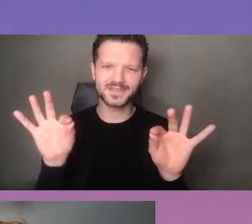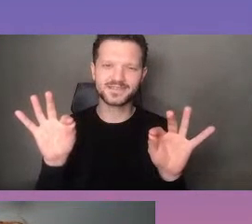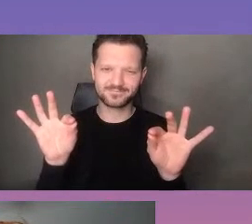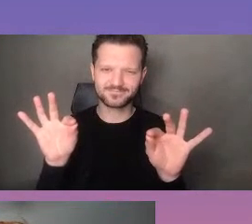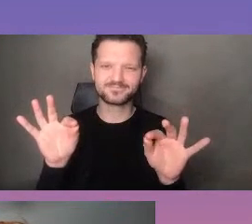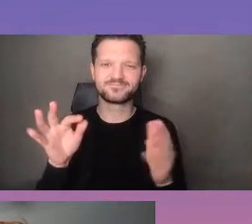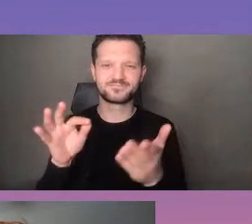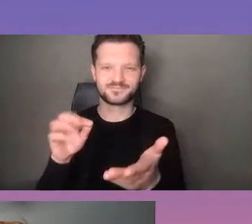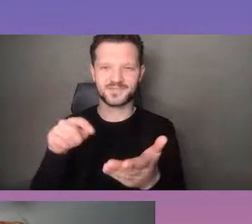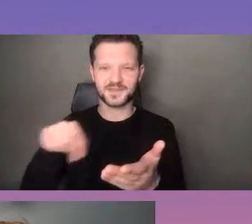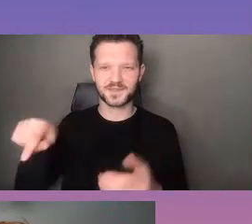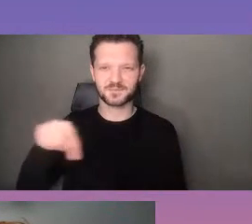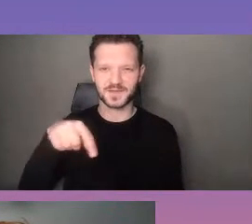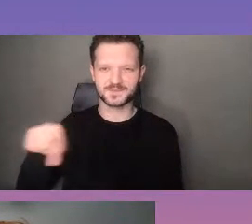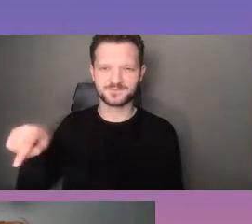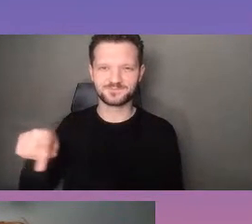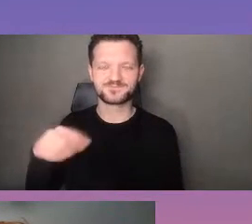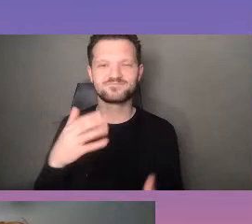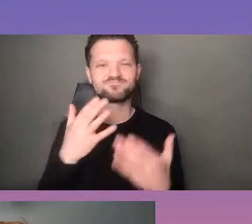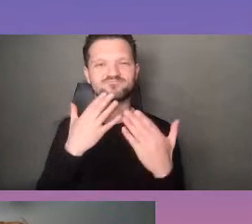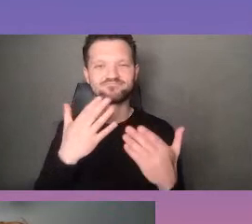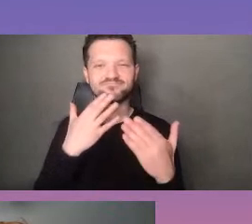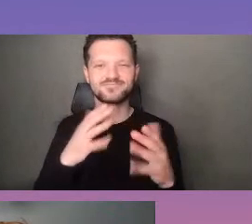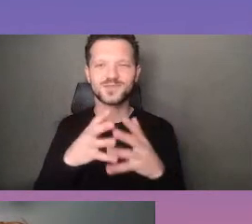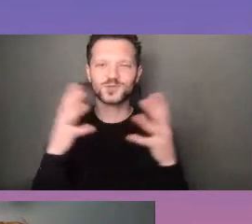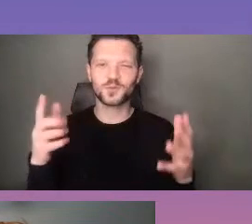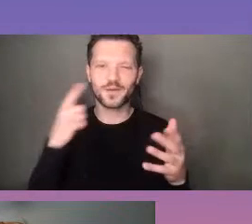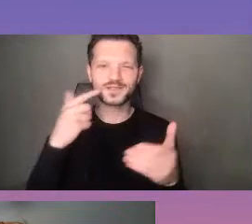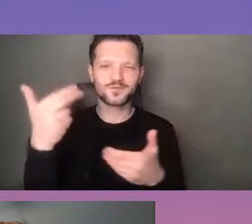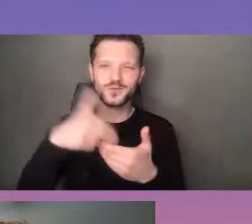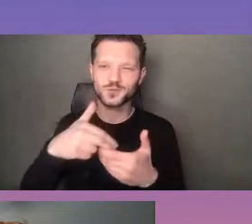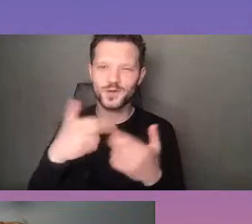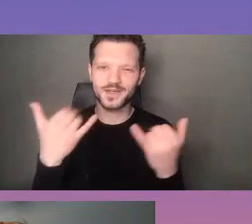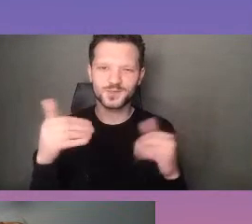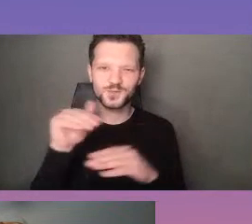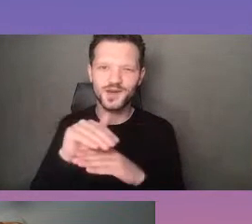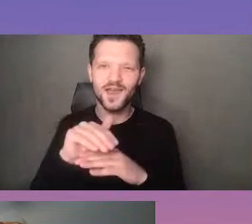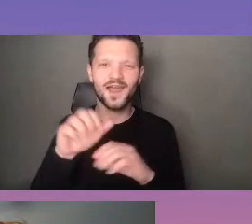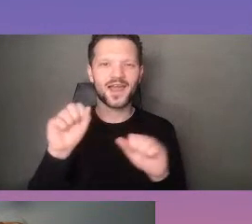newhavenpridecenter.org/join now. Thank you so much again for joining us tonight. Feel free to